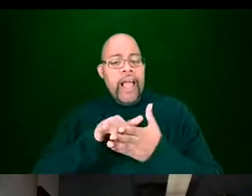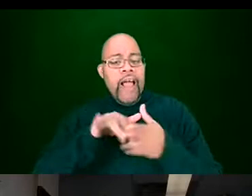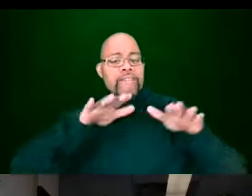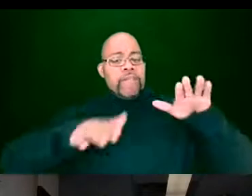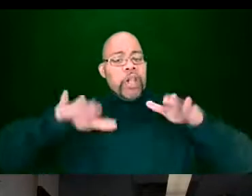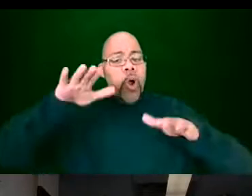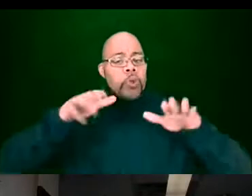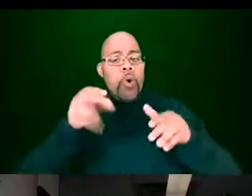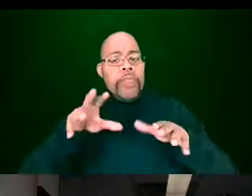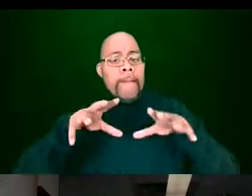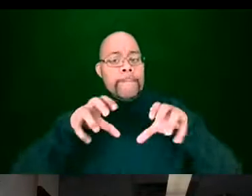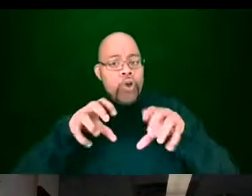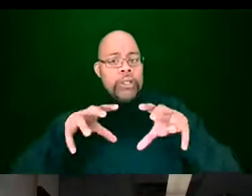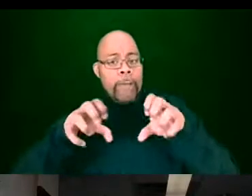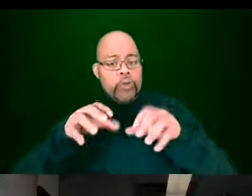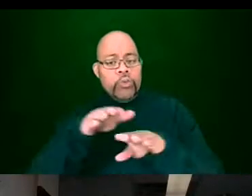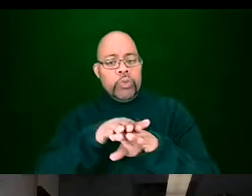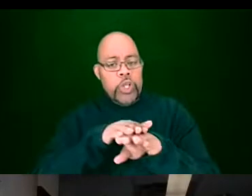down